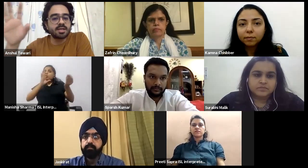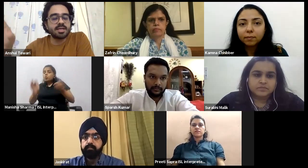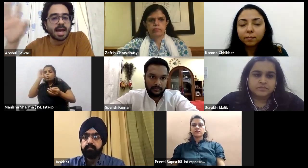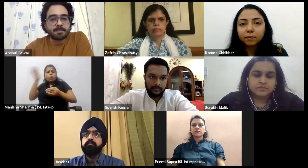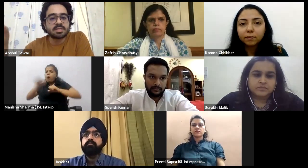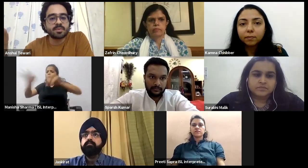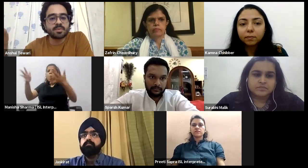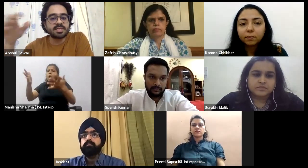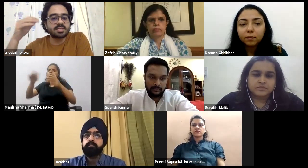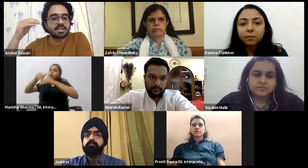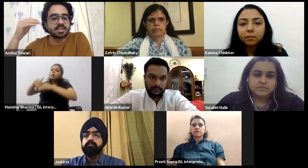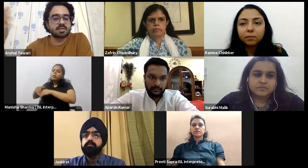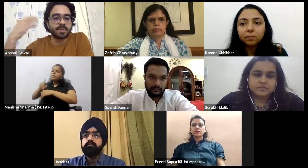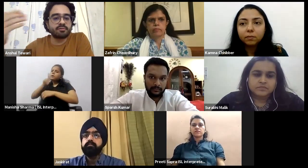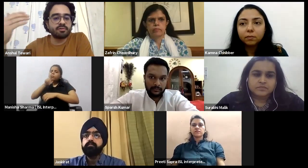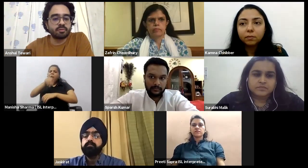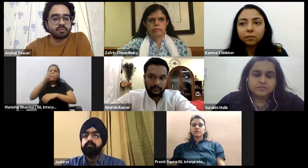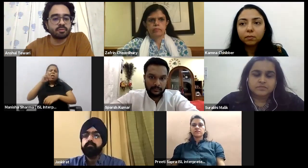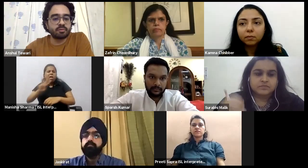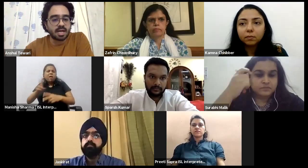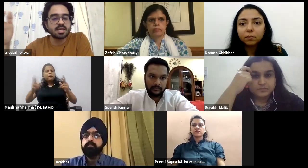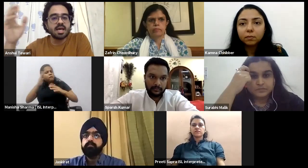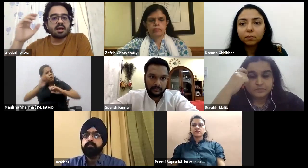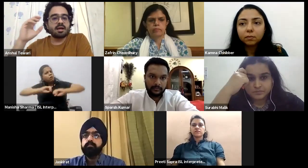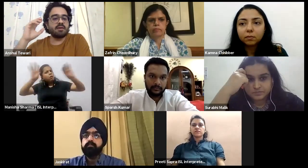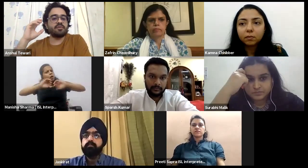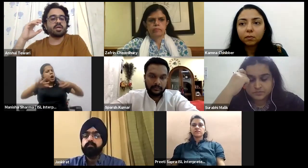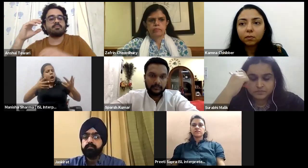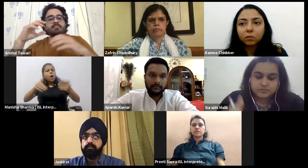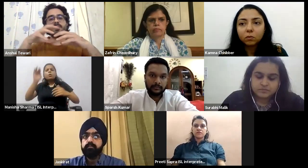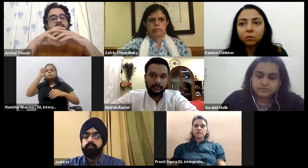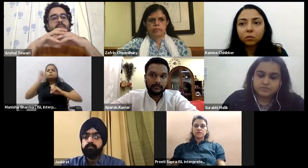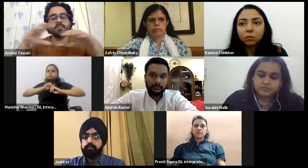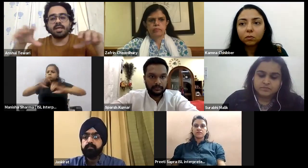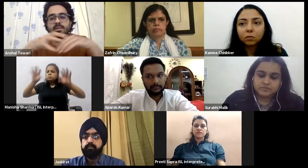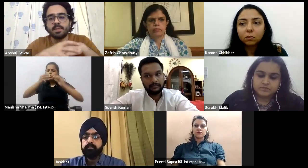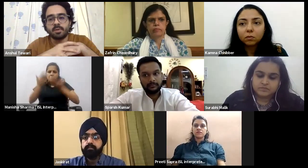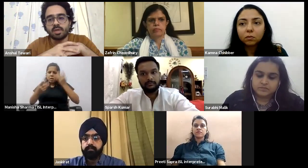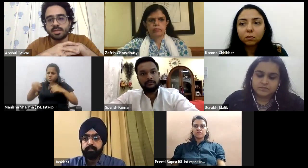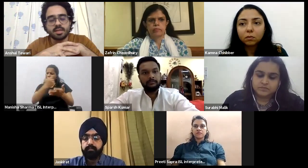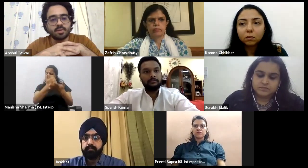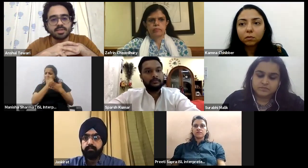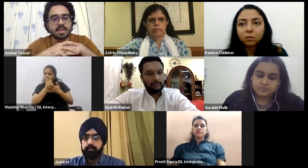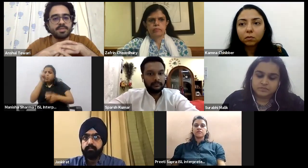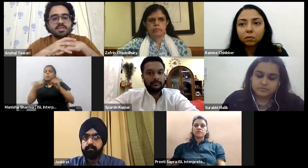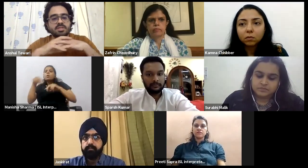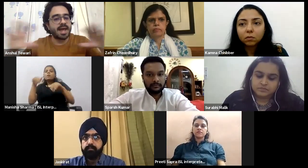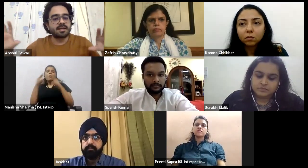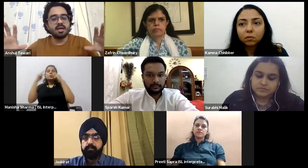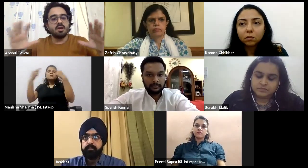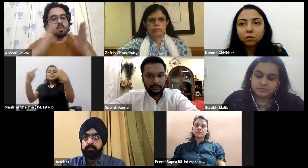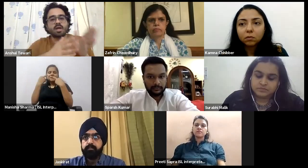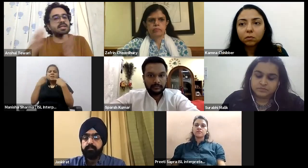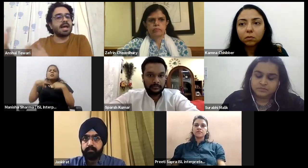what really happens when it starts, when the spread of information starts? If you can maybe help me and the people who are listening to us, help us just